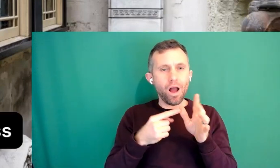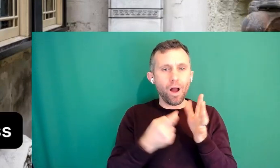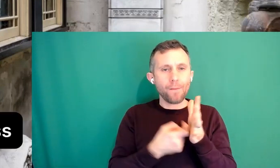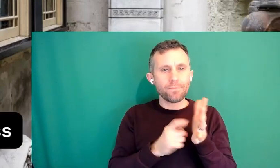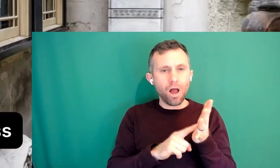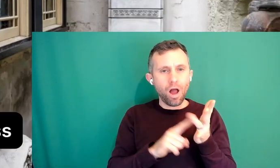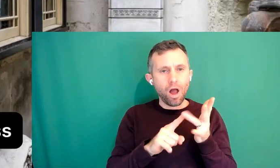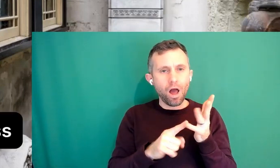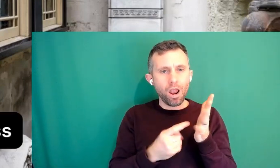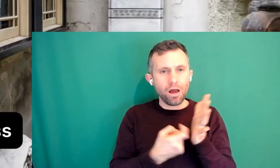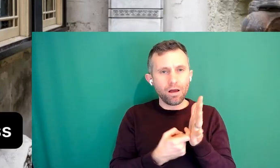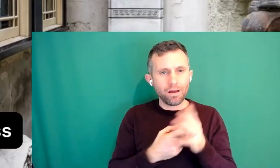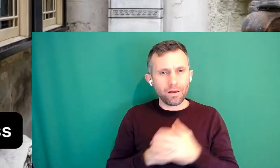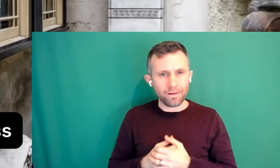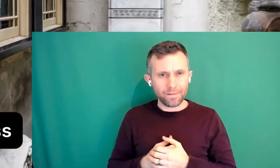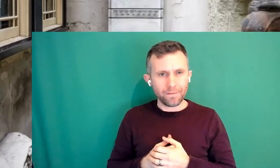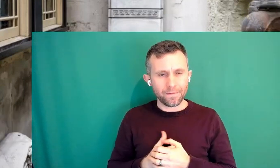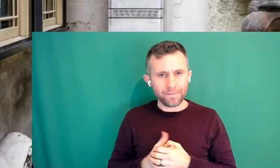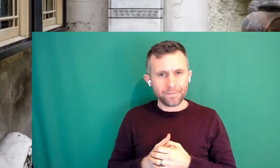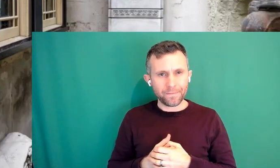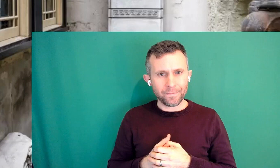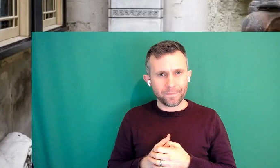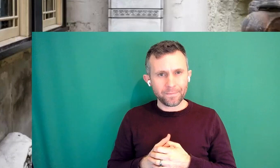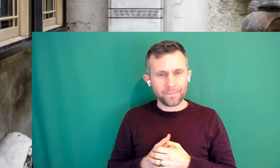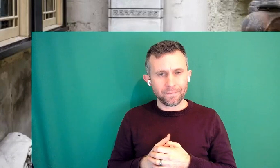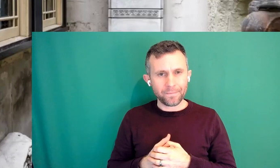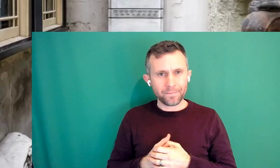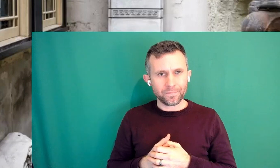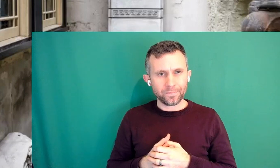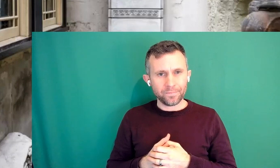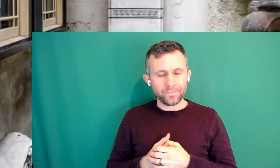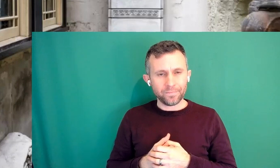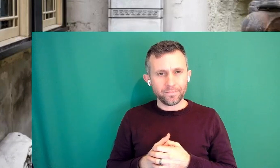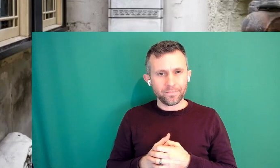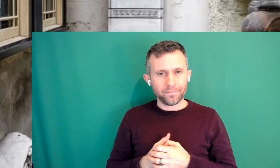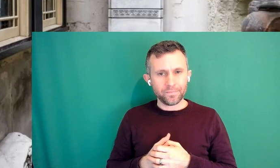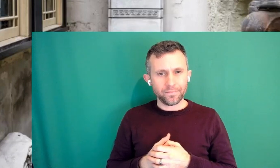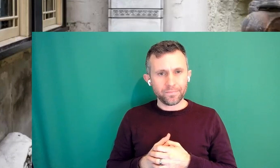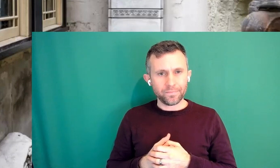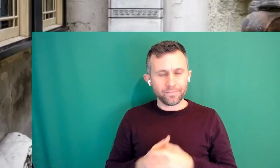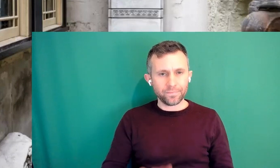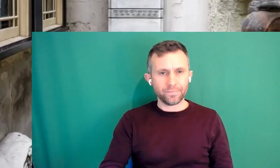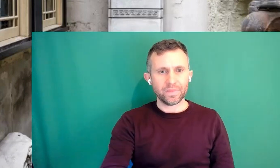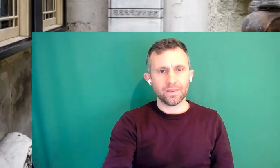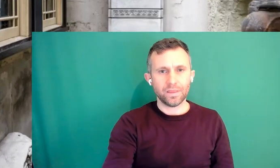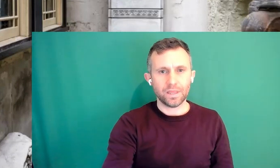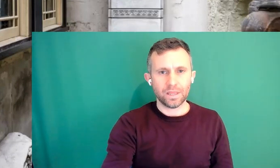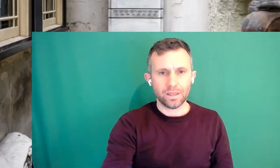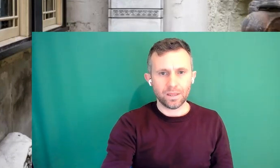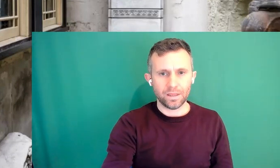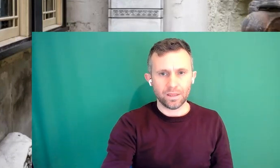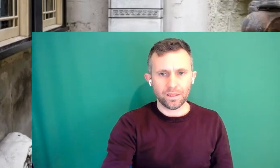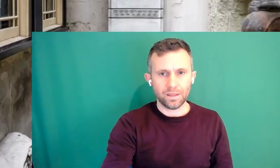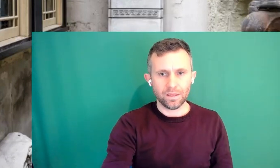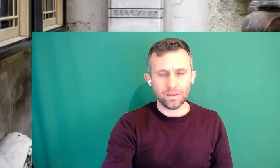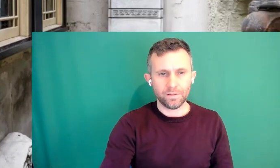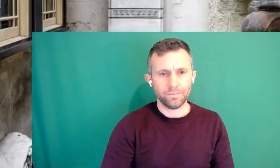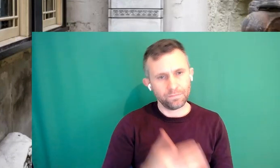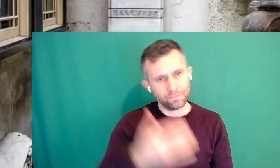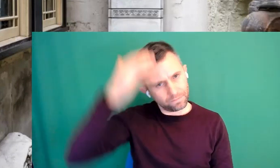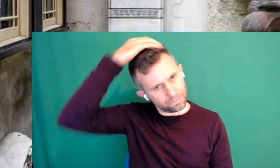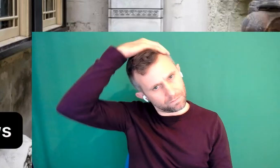directly below the nymph's recess. The warmth of the yellow skylight cascading down onto the